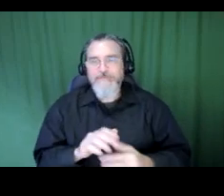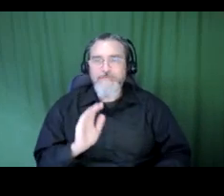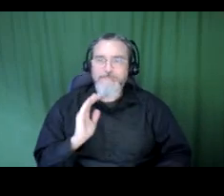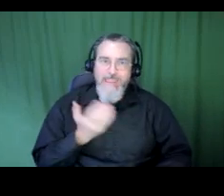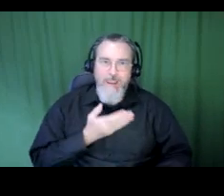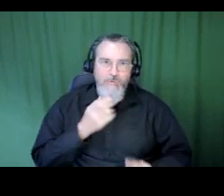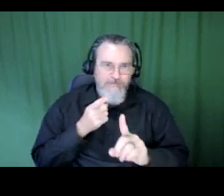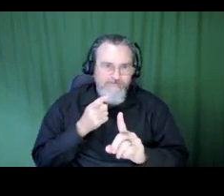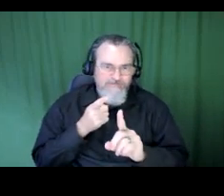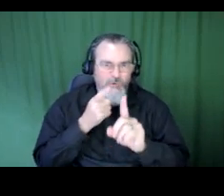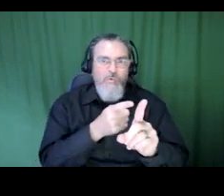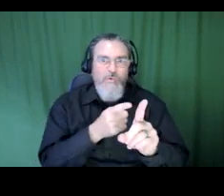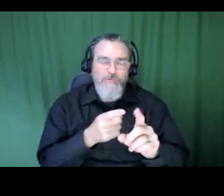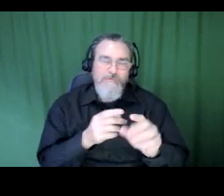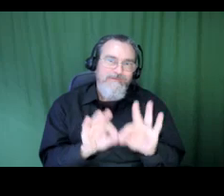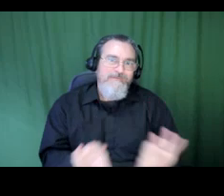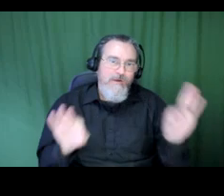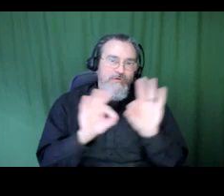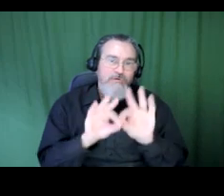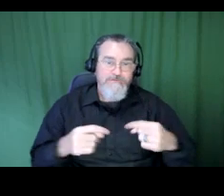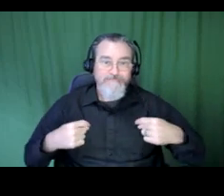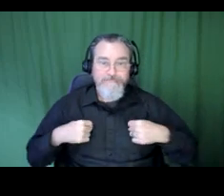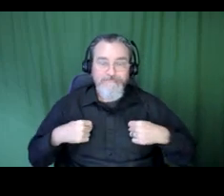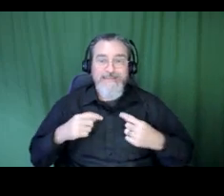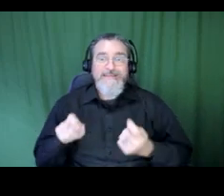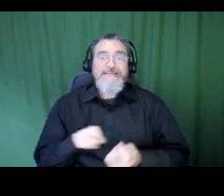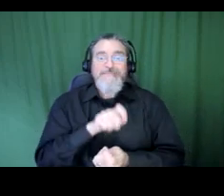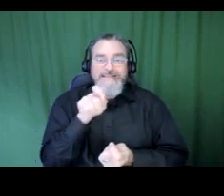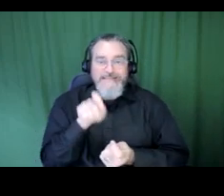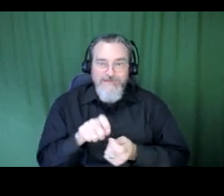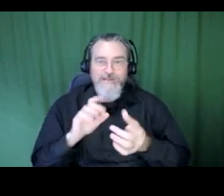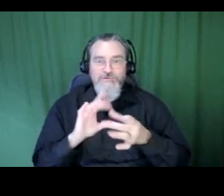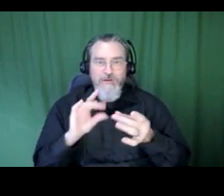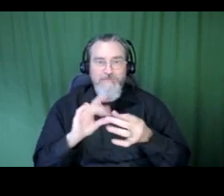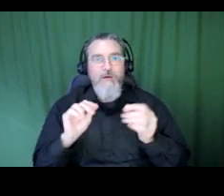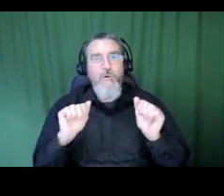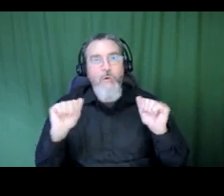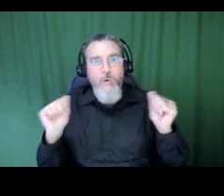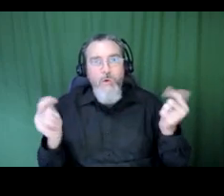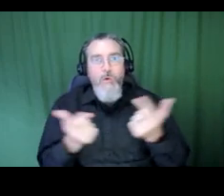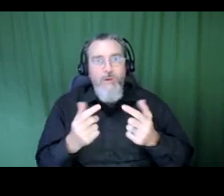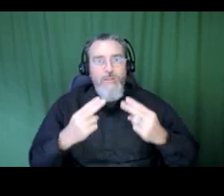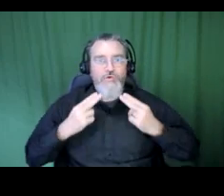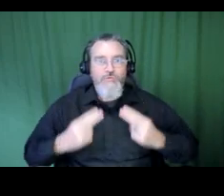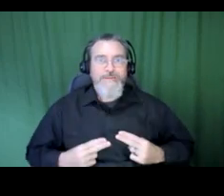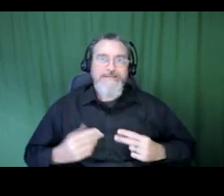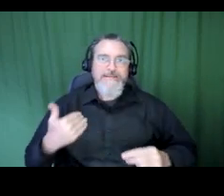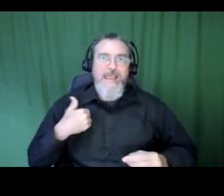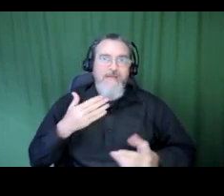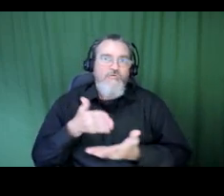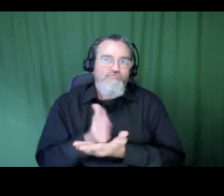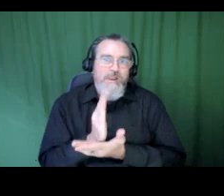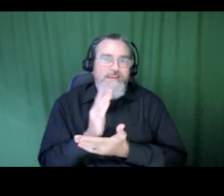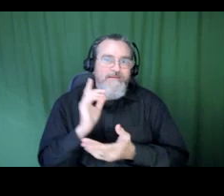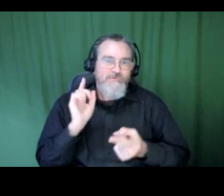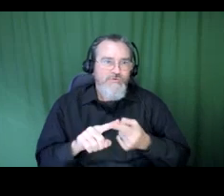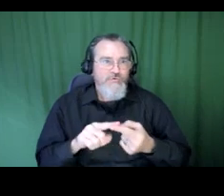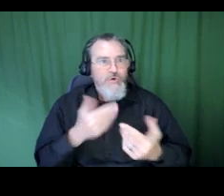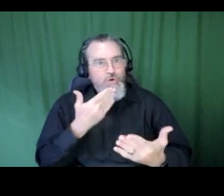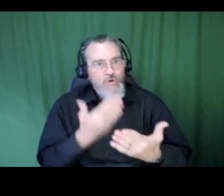And the ones I can speak to specifically is that all humans deserve a right to thriving wages,